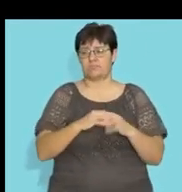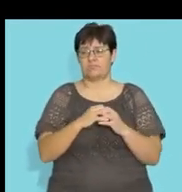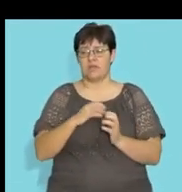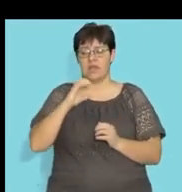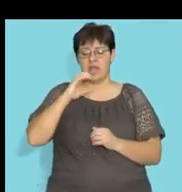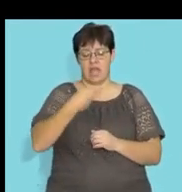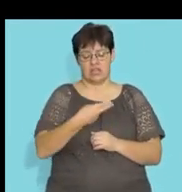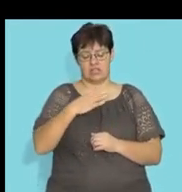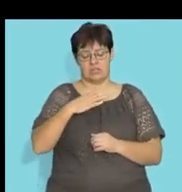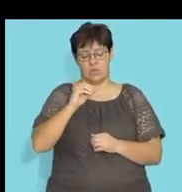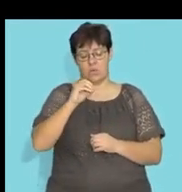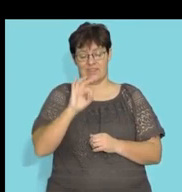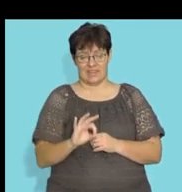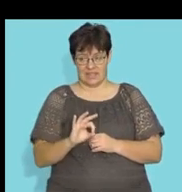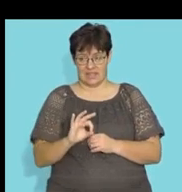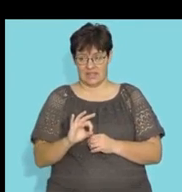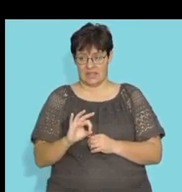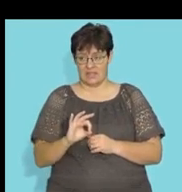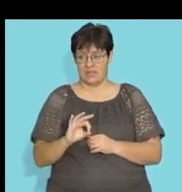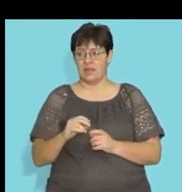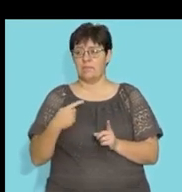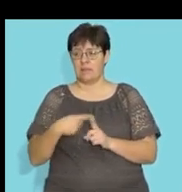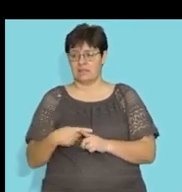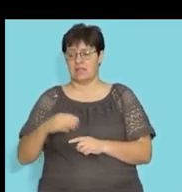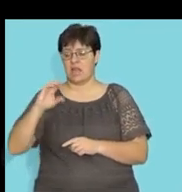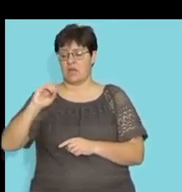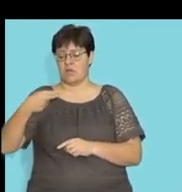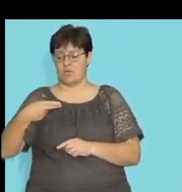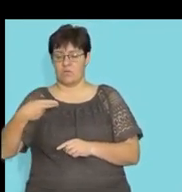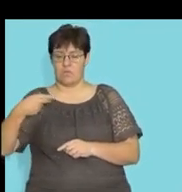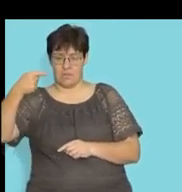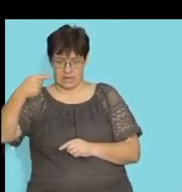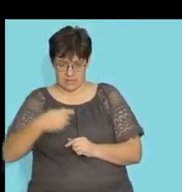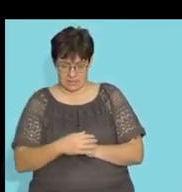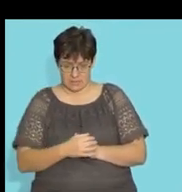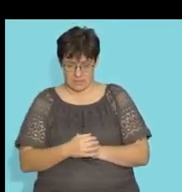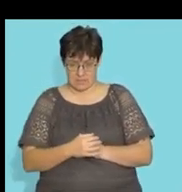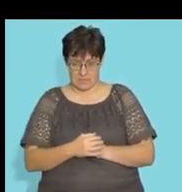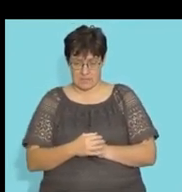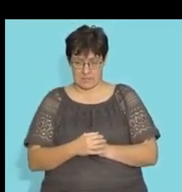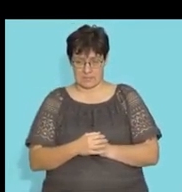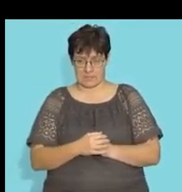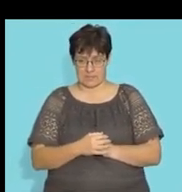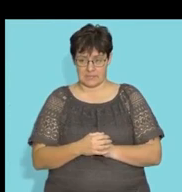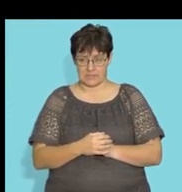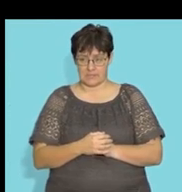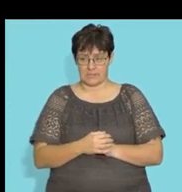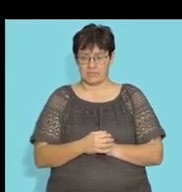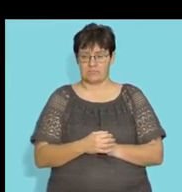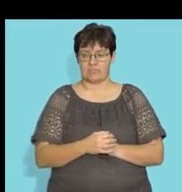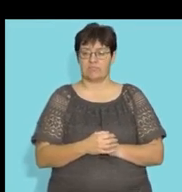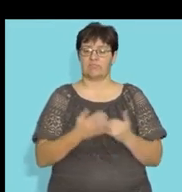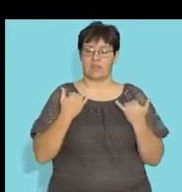have hydrogen carbonate ion, and we have hydroxide ion that is formed